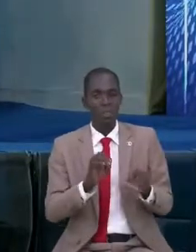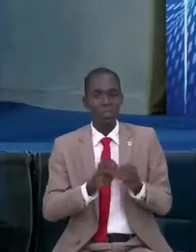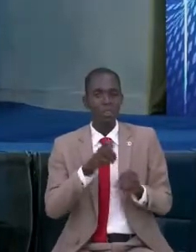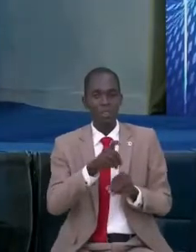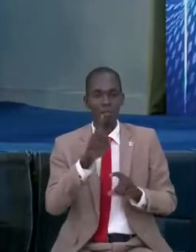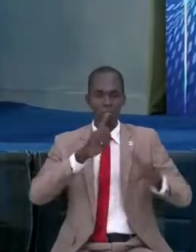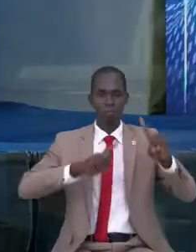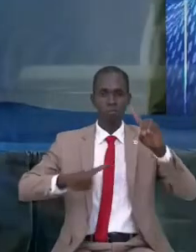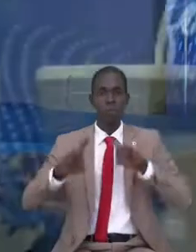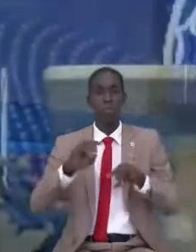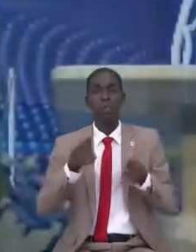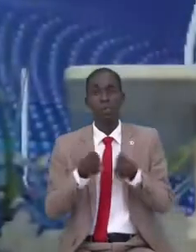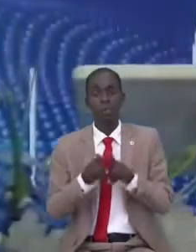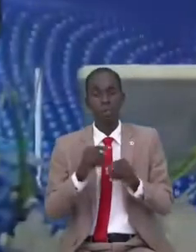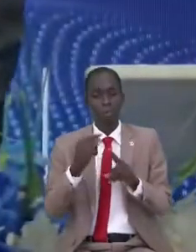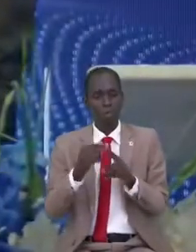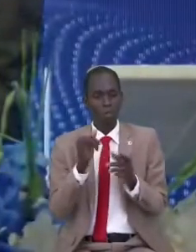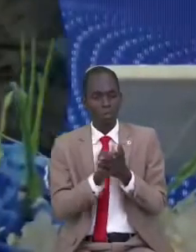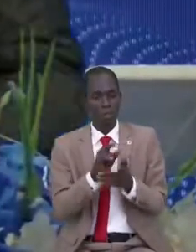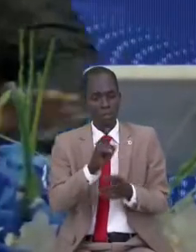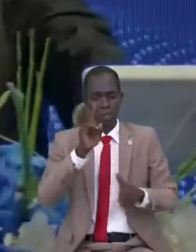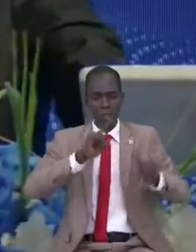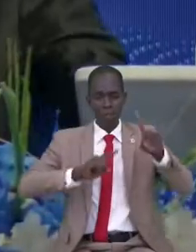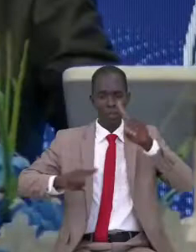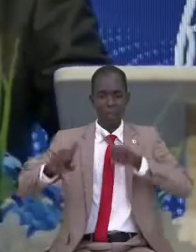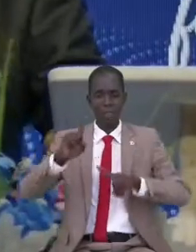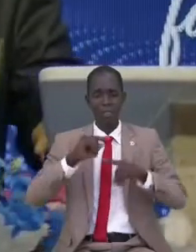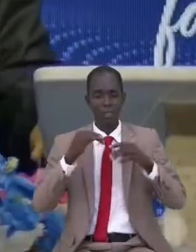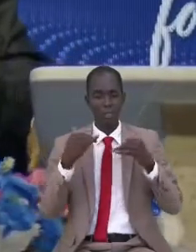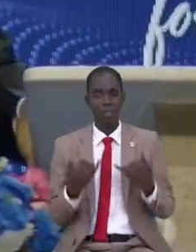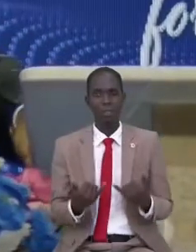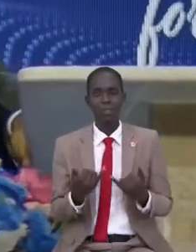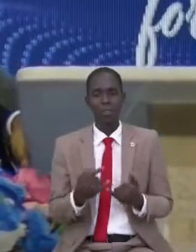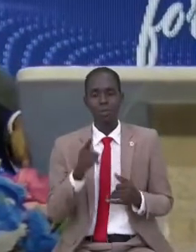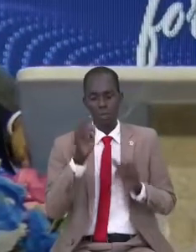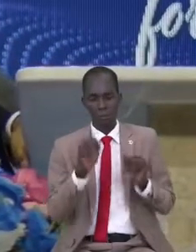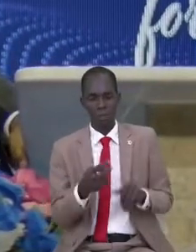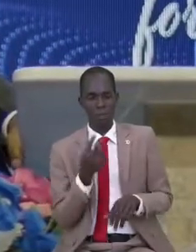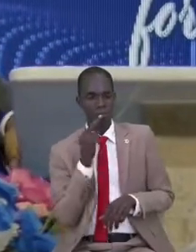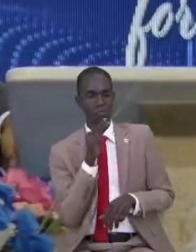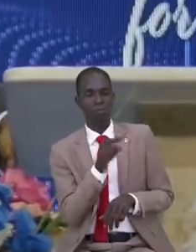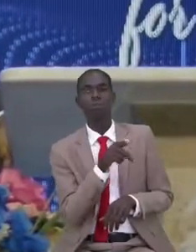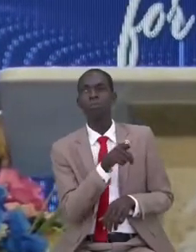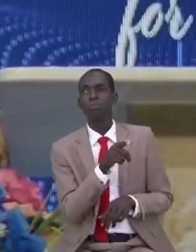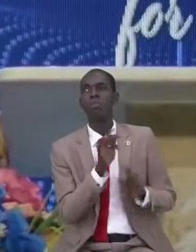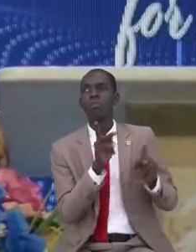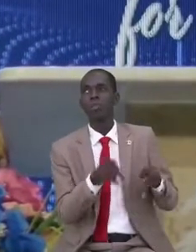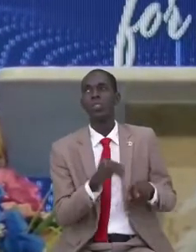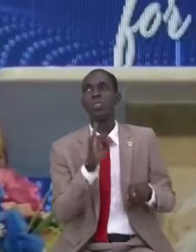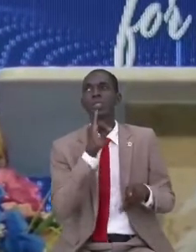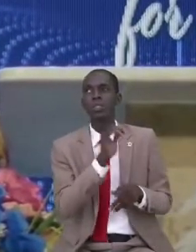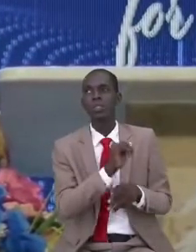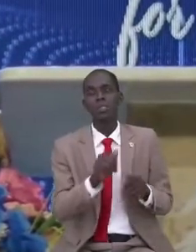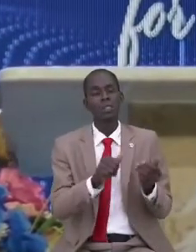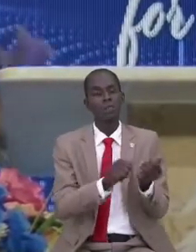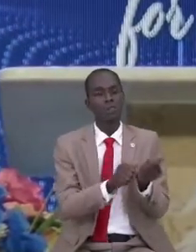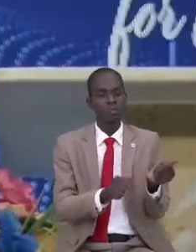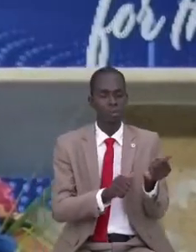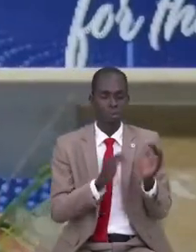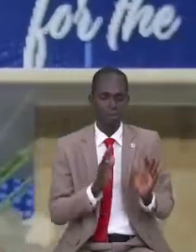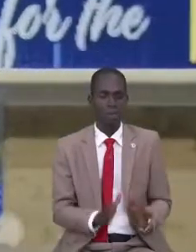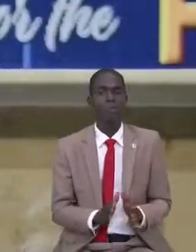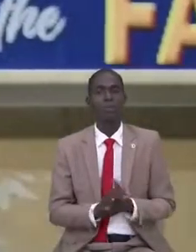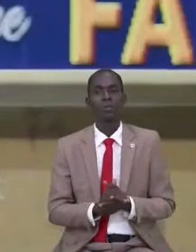Even the words that are coming out of his mouth, you can tell a backslider is talking.